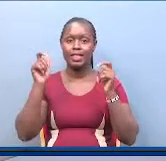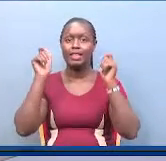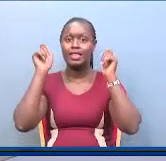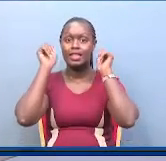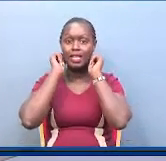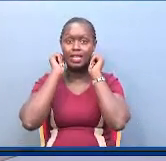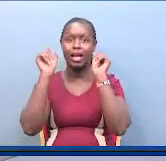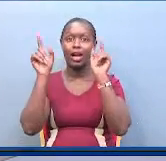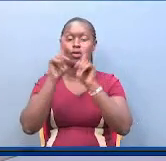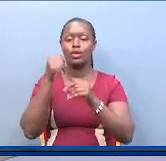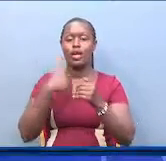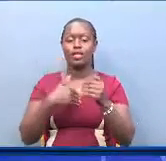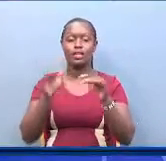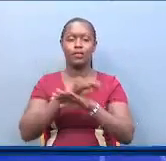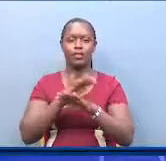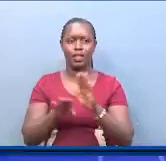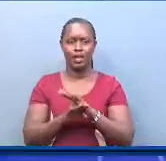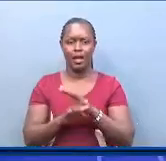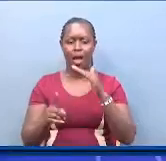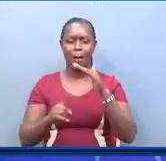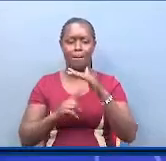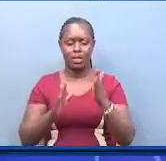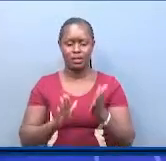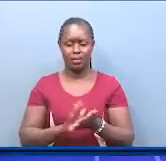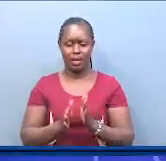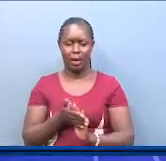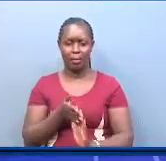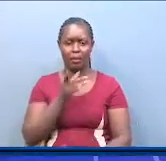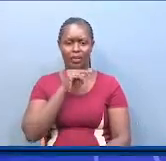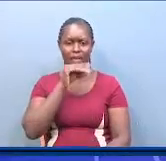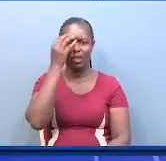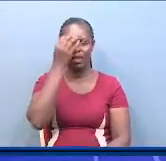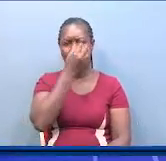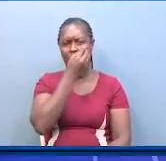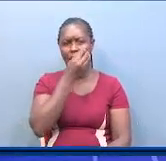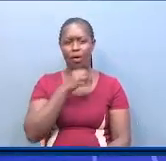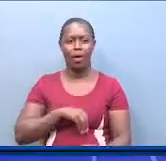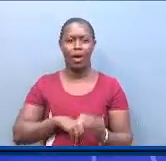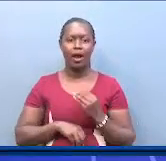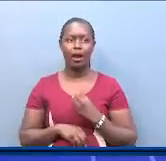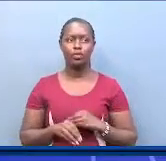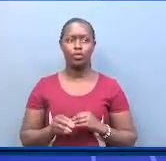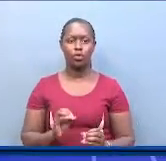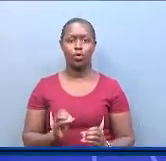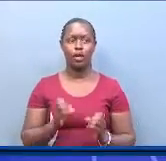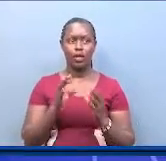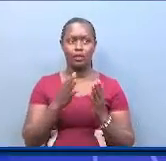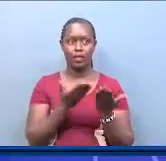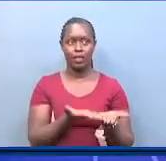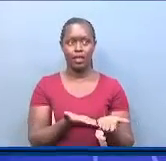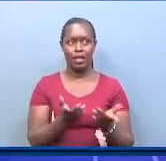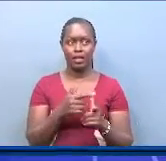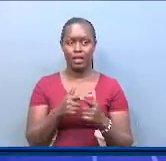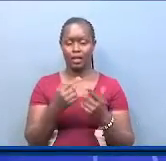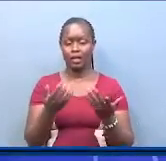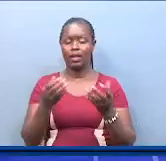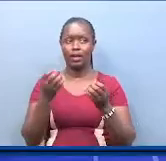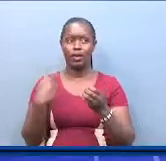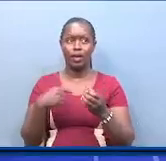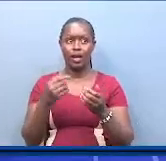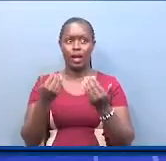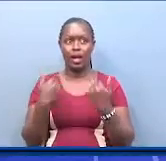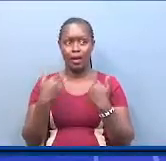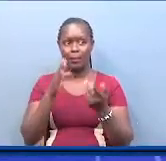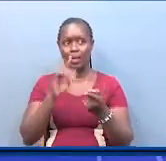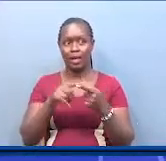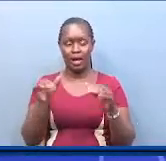it takes. She has been a minister in this country. We never saw any corruption case. And if it is there, it should be brought to book. She has been